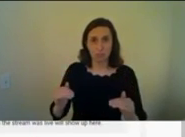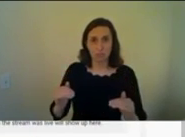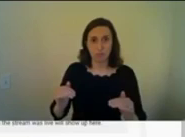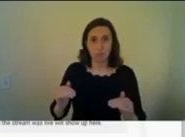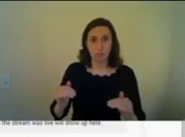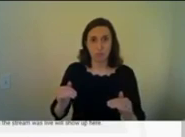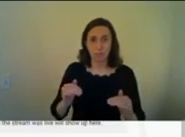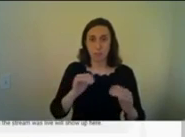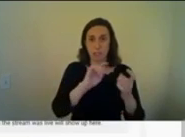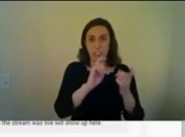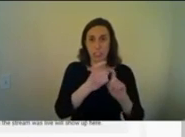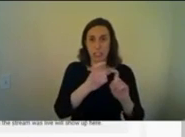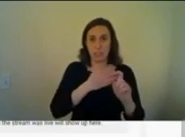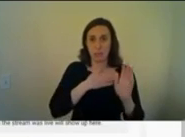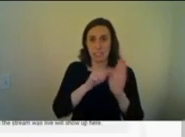So I change my signs.